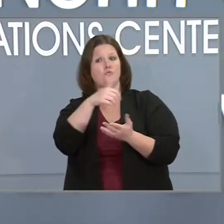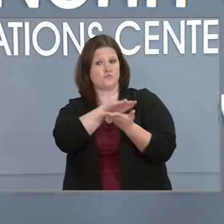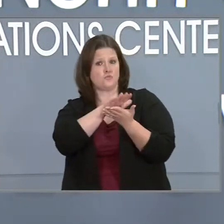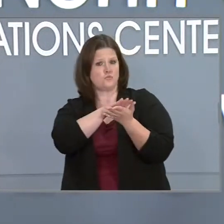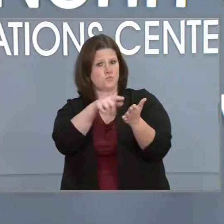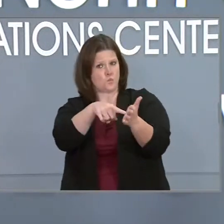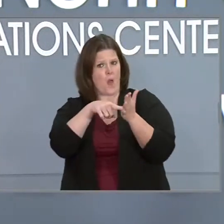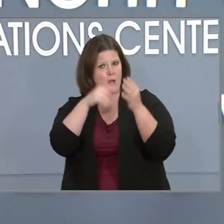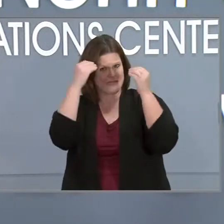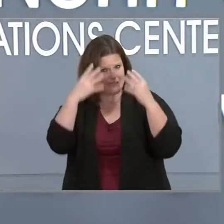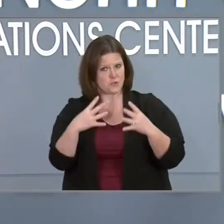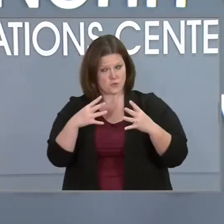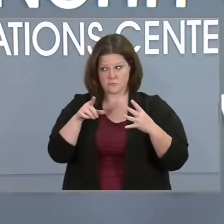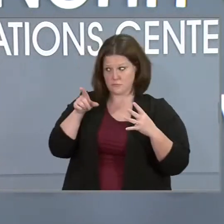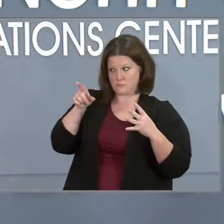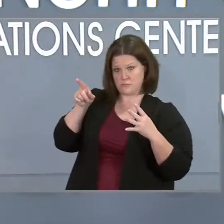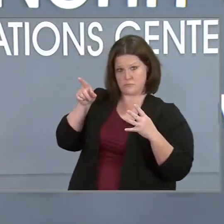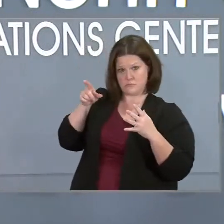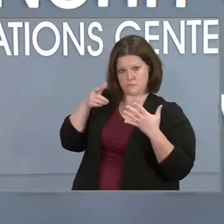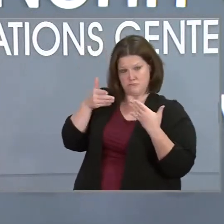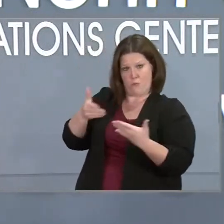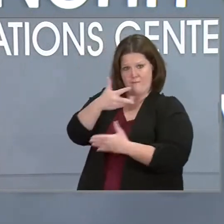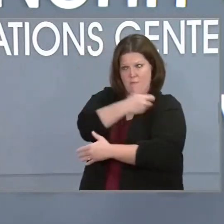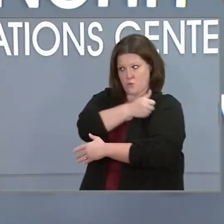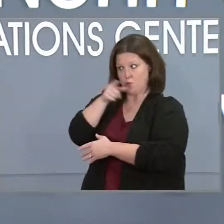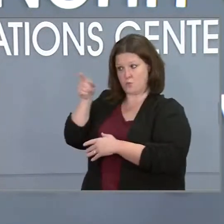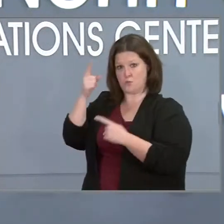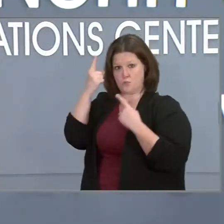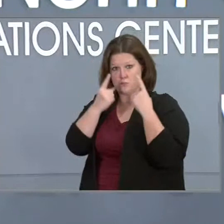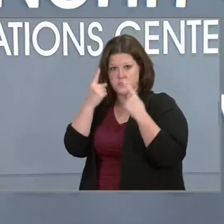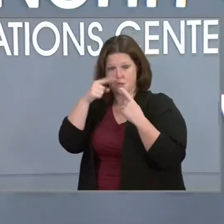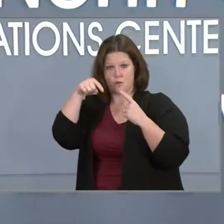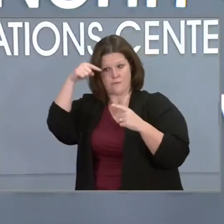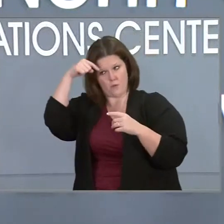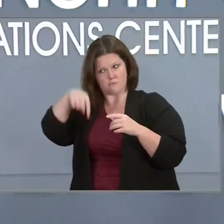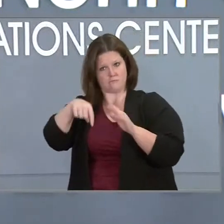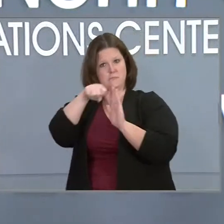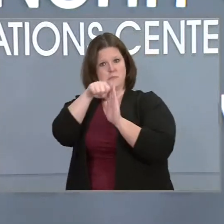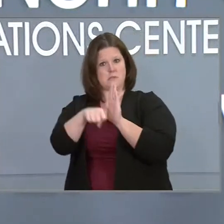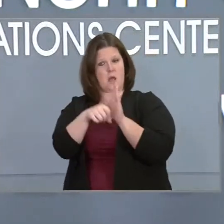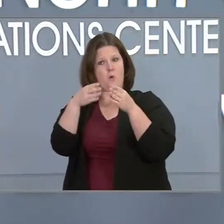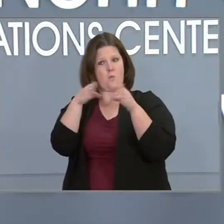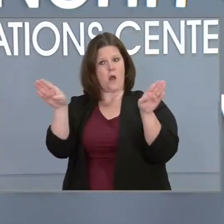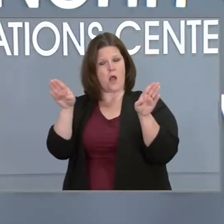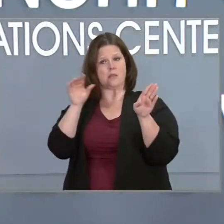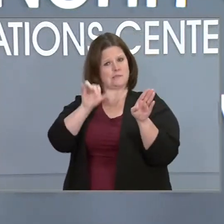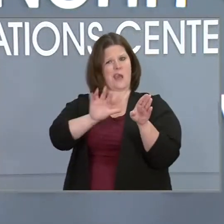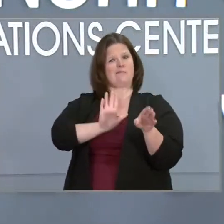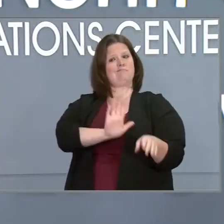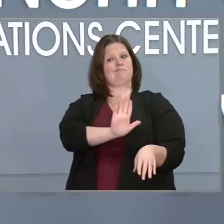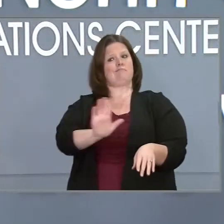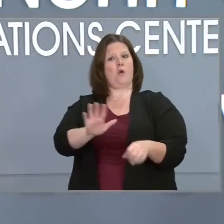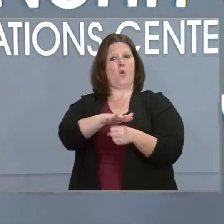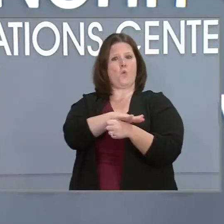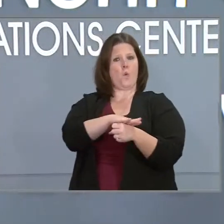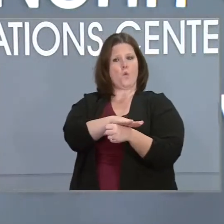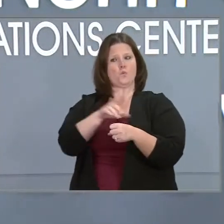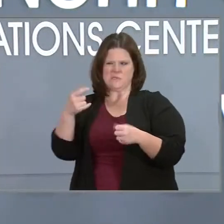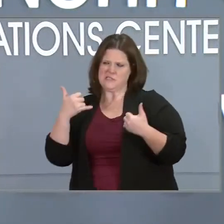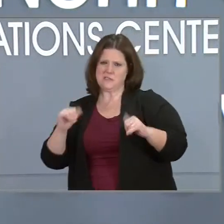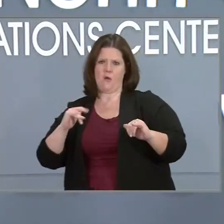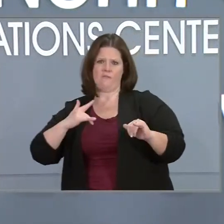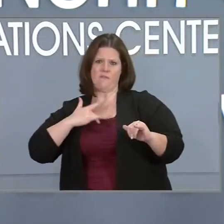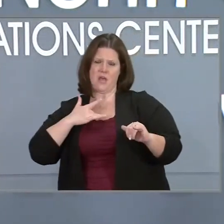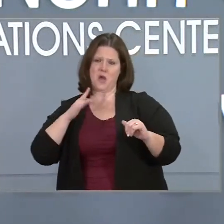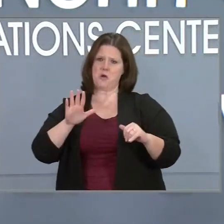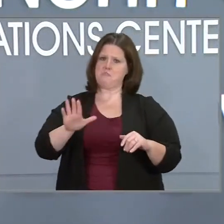something that you would consider statewide? I know you've been asked this before and said at the local level for that. Is that something you still think should be at the local level as far